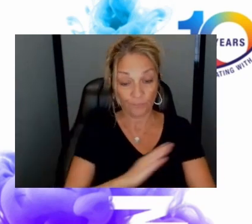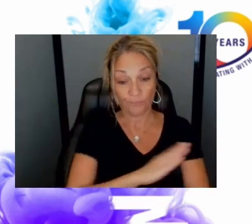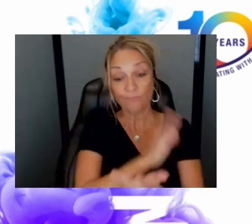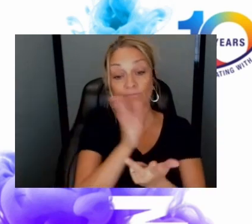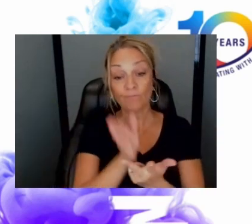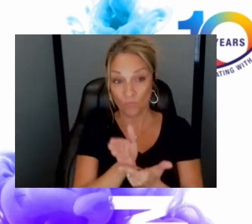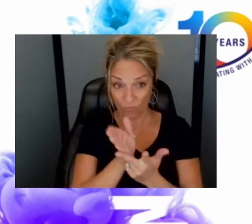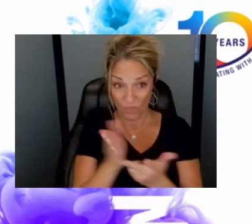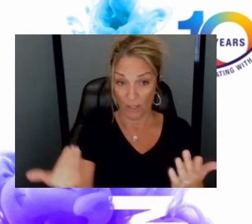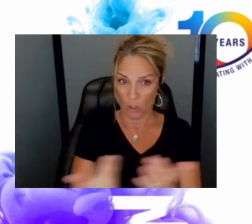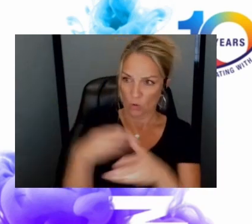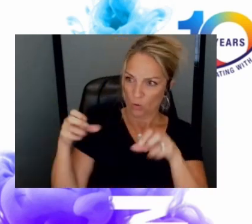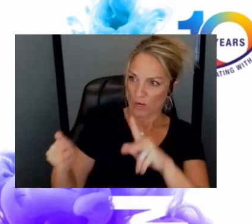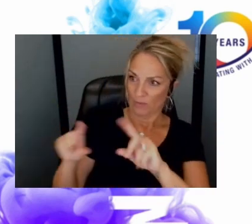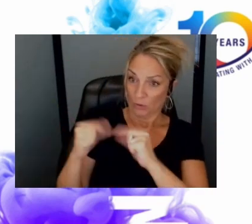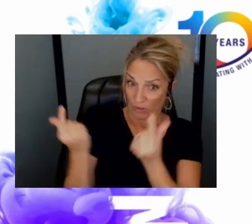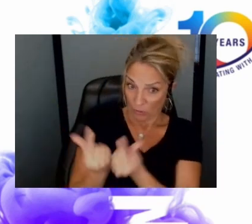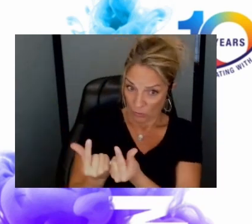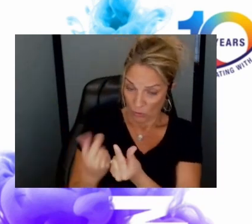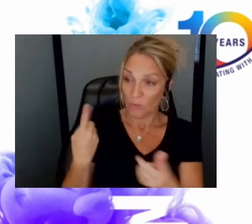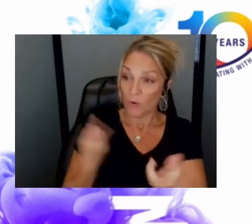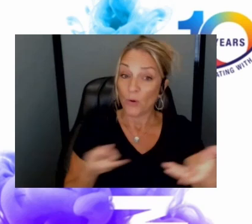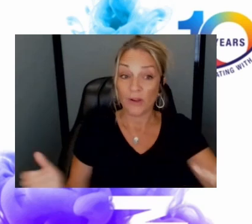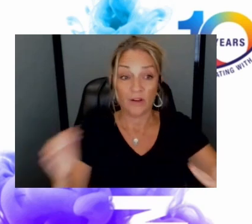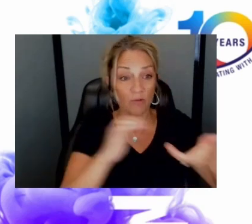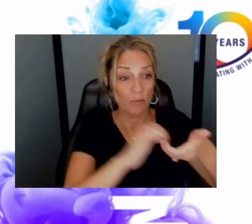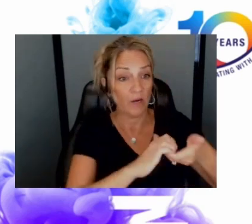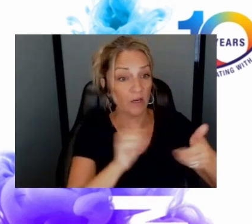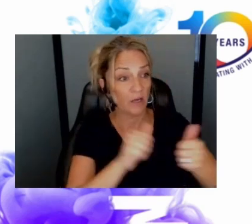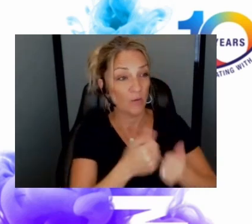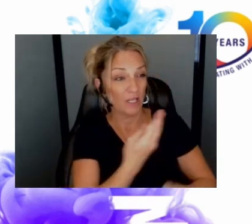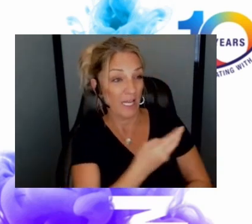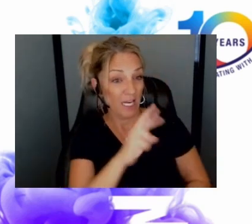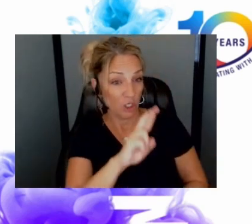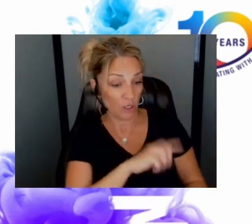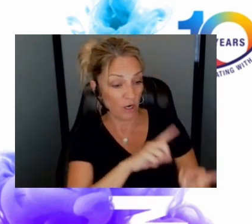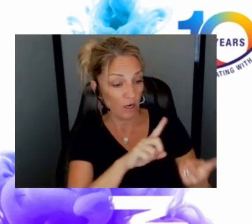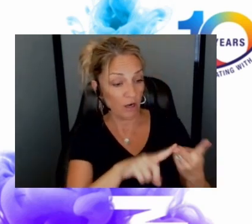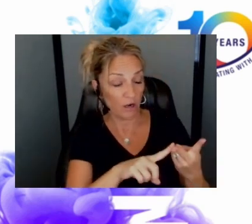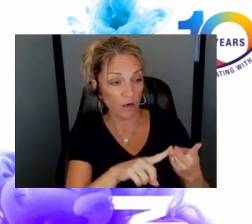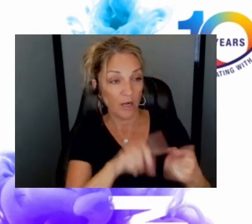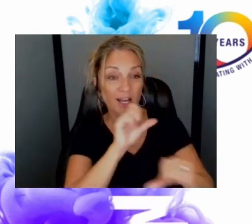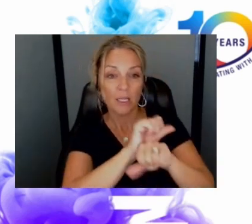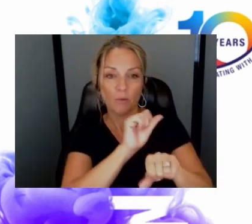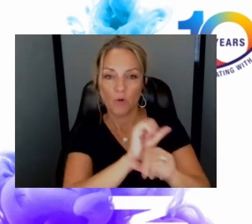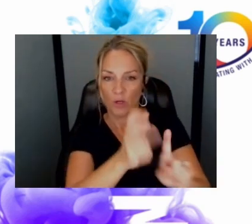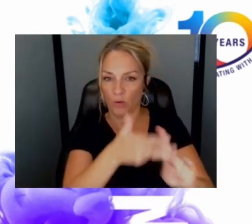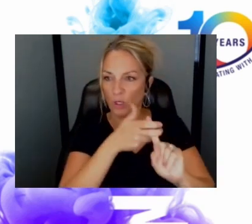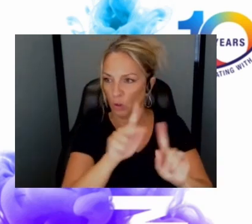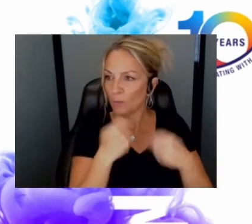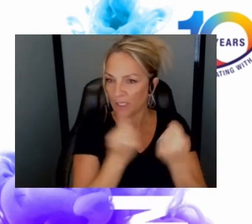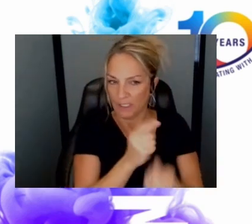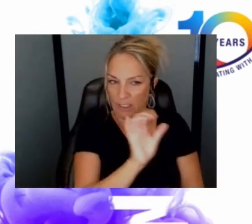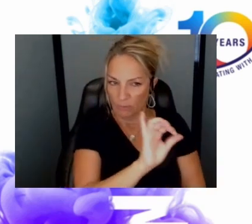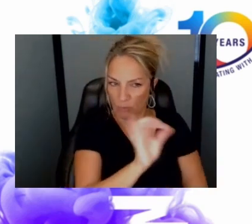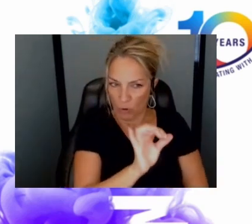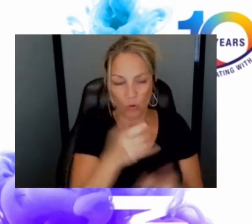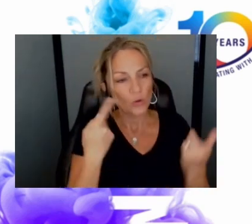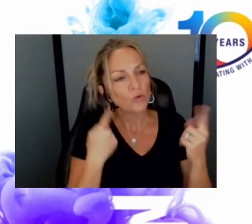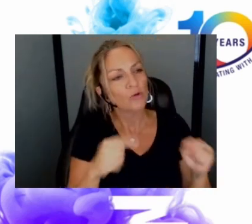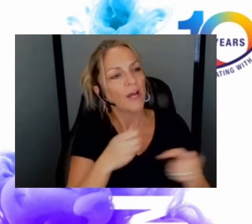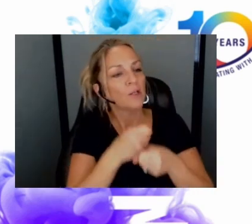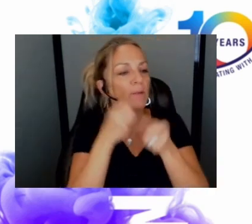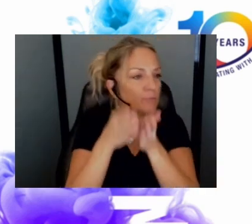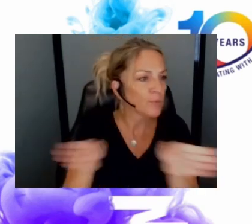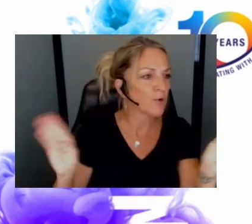opportunities group, we've partnered here with HR and with our employee recruitment team to try to broaden our talent pool